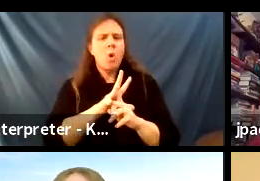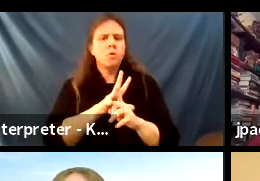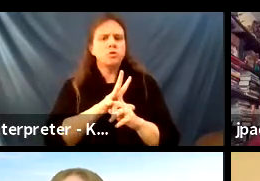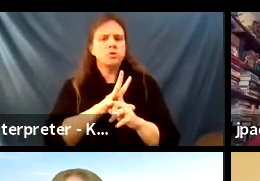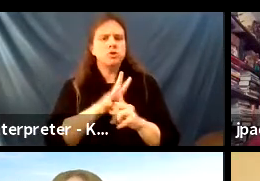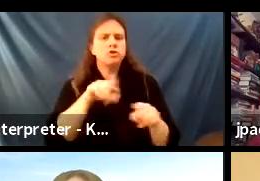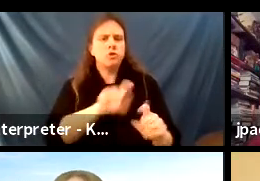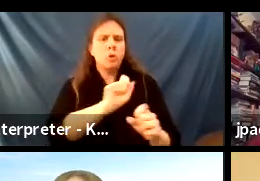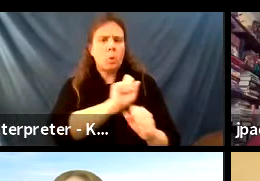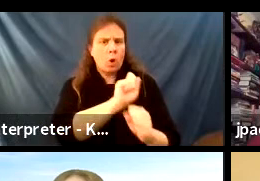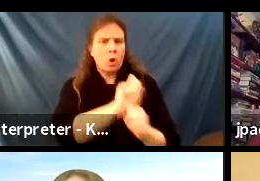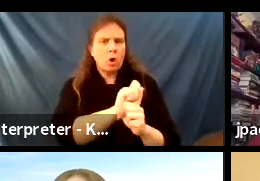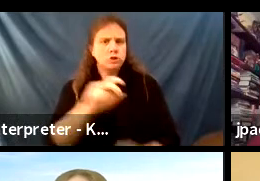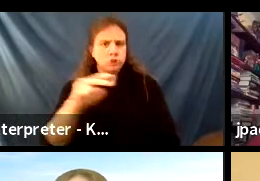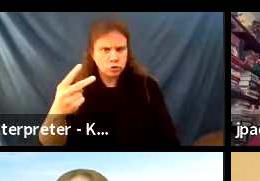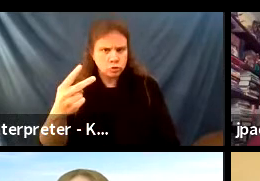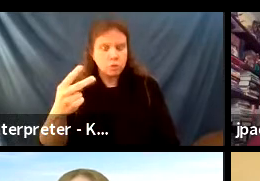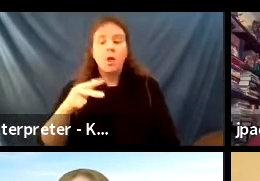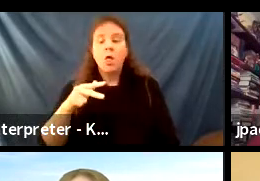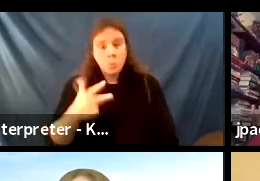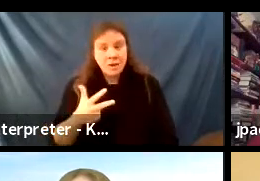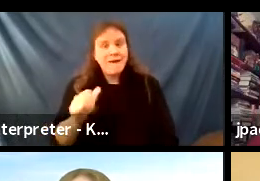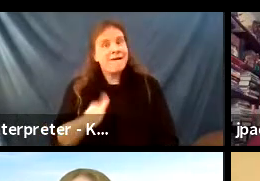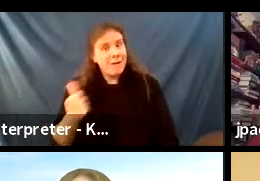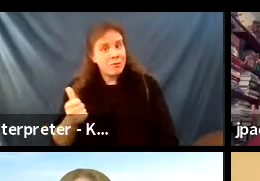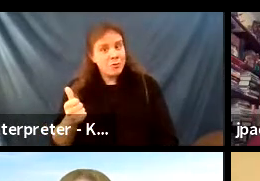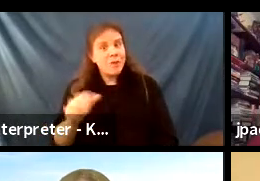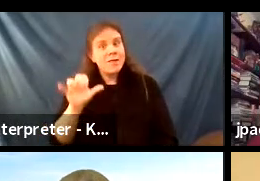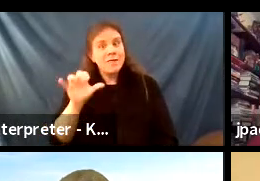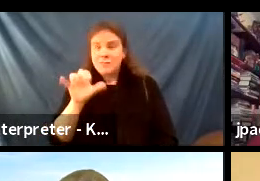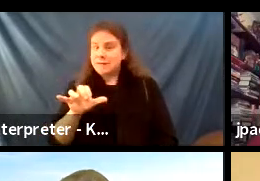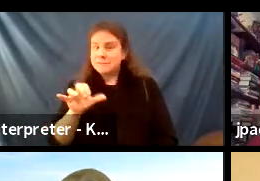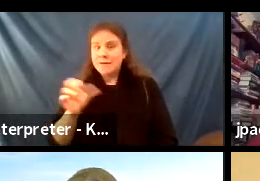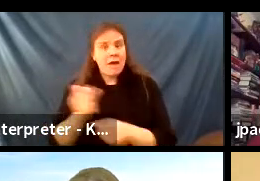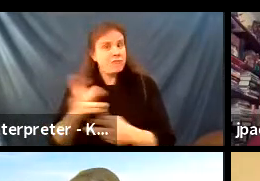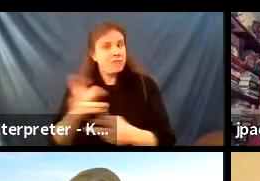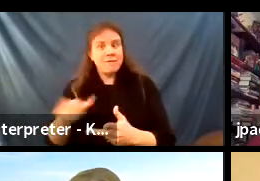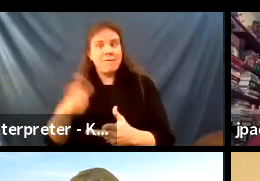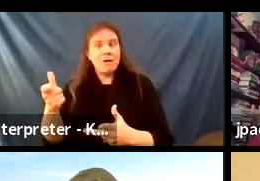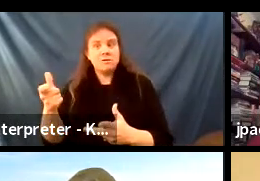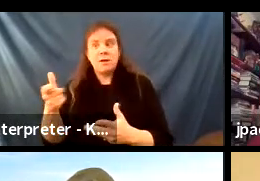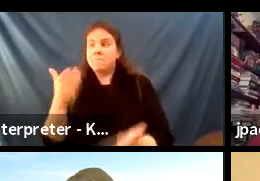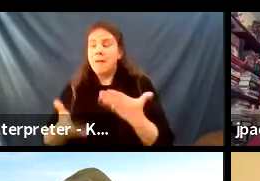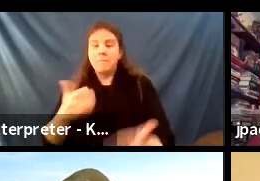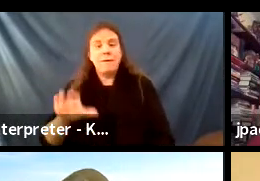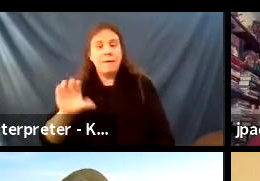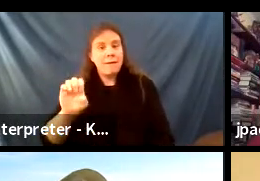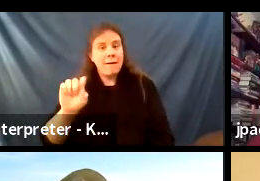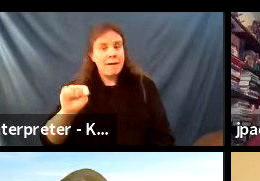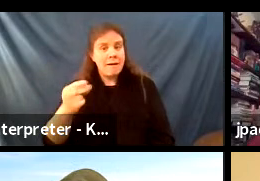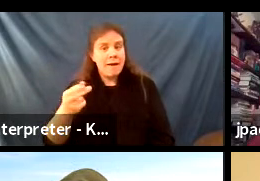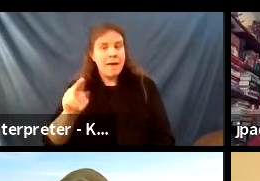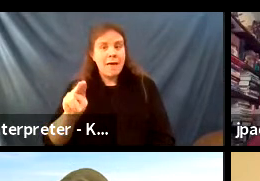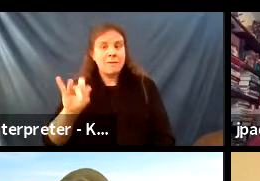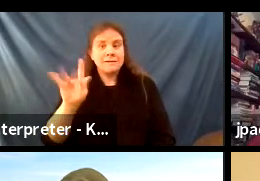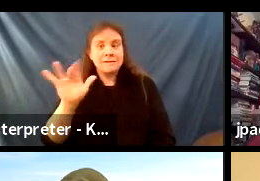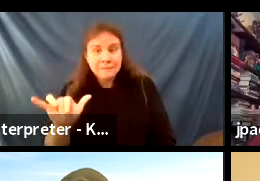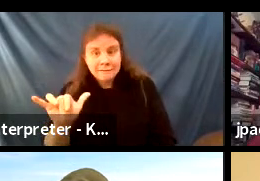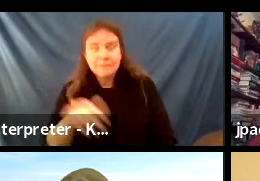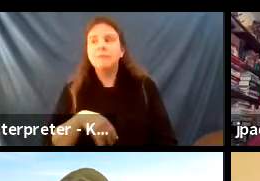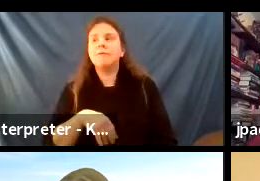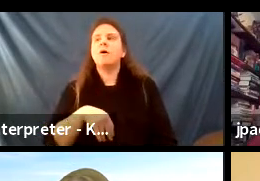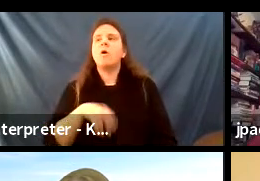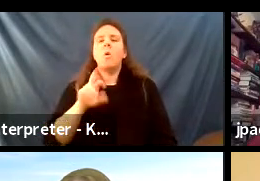other, which could be everything, including equity and societal impact. So that's kind of how it